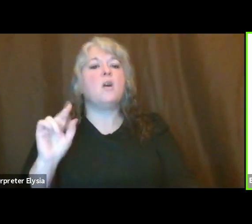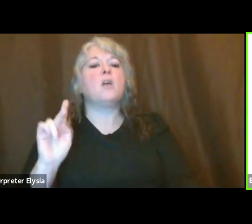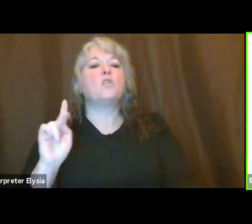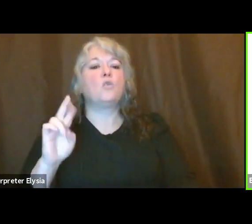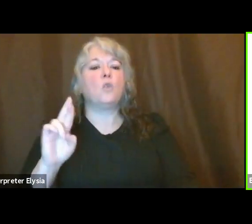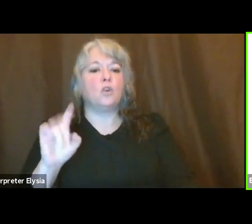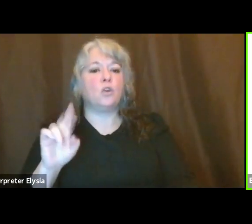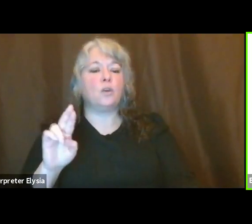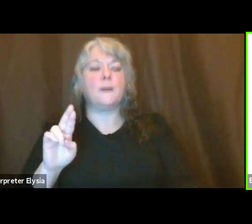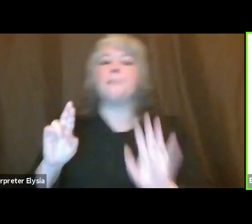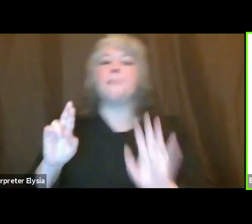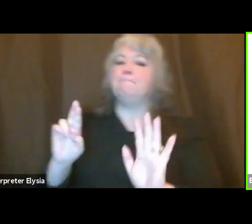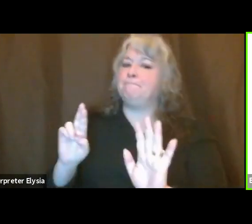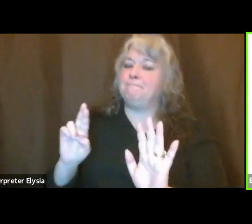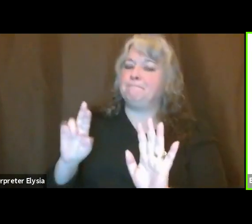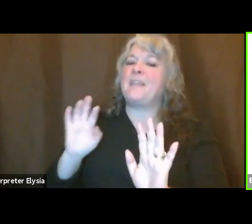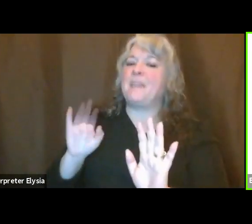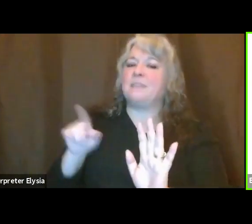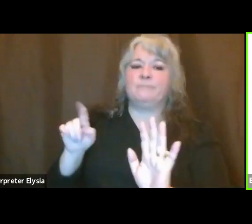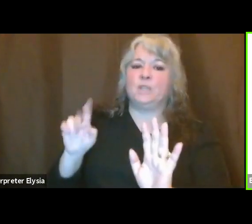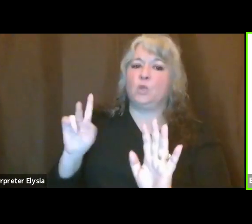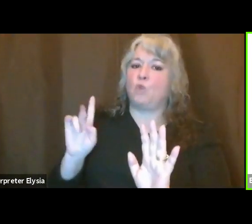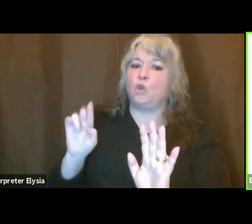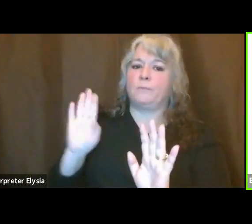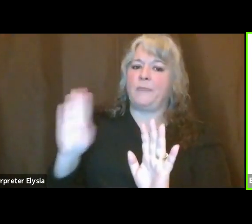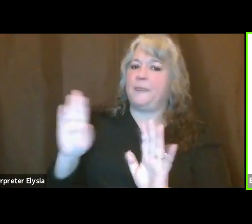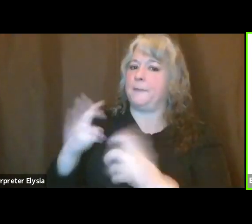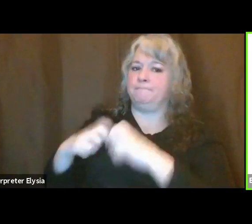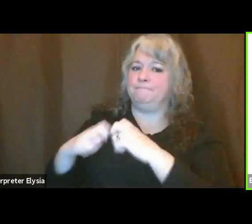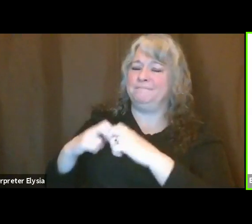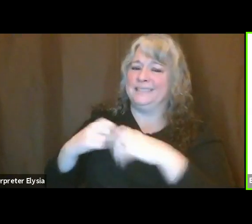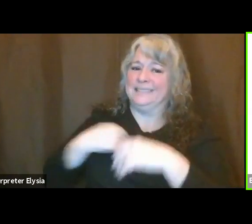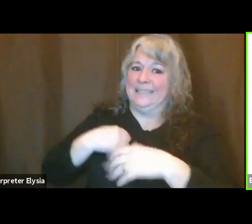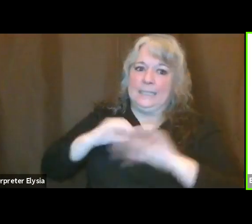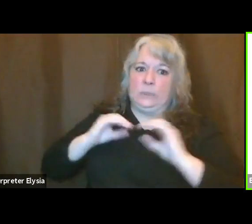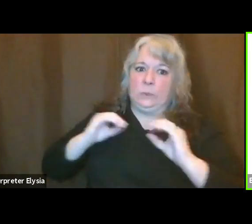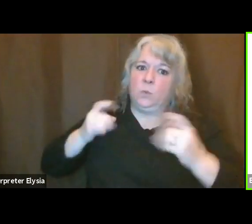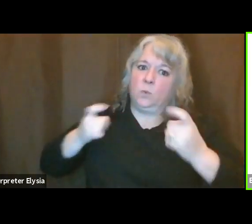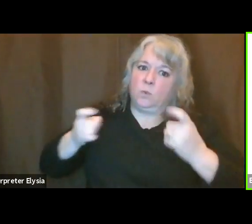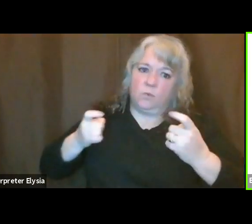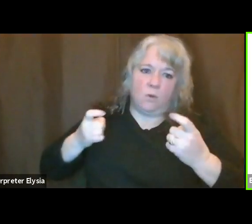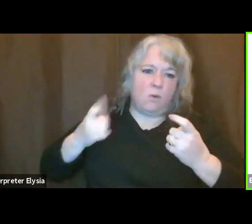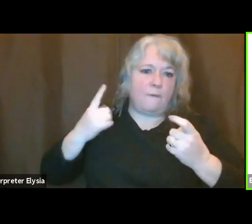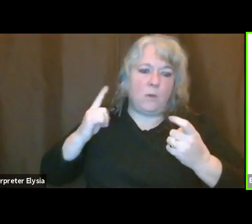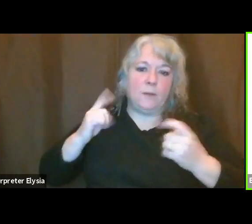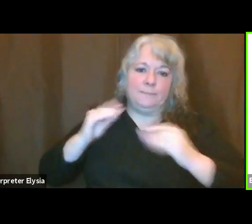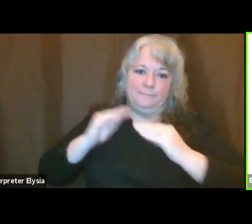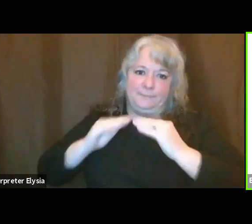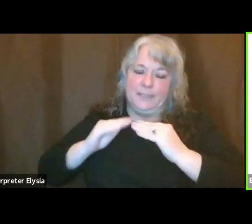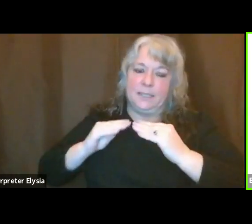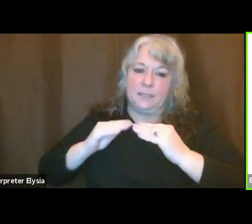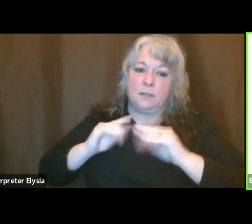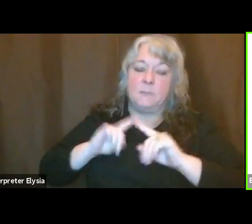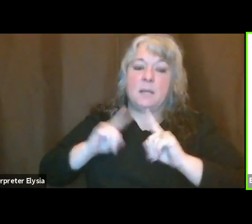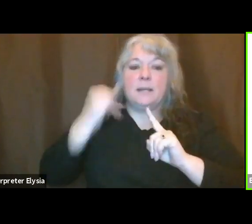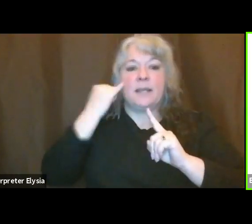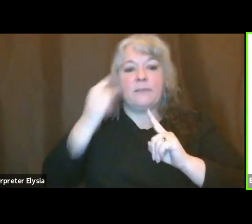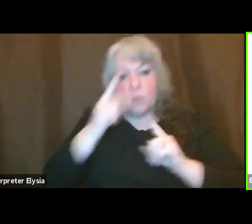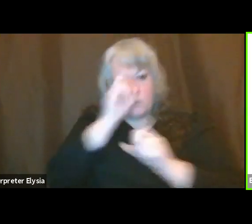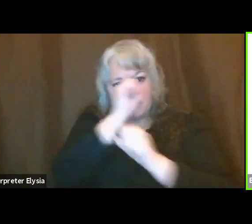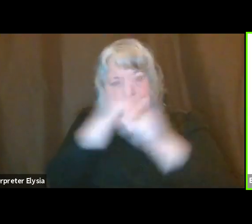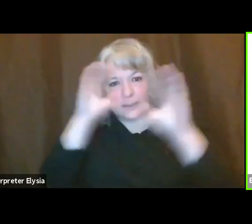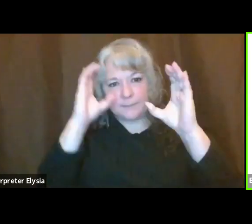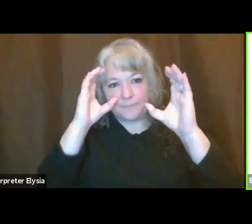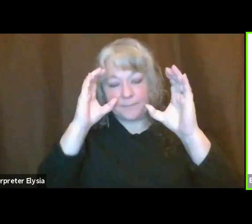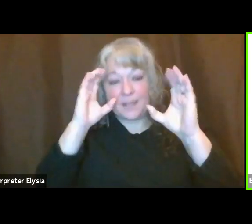that's Kroger's issue. I have no control over that. The control that we have, if you would think of it this way, are the